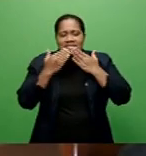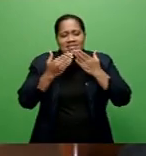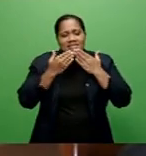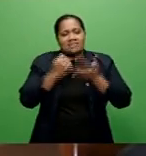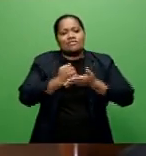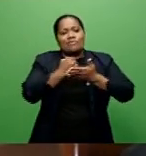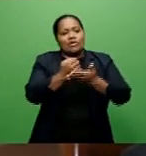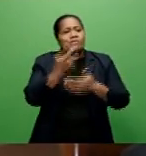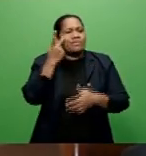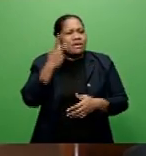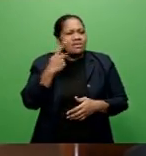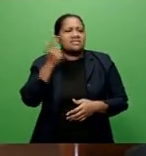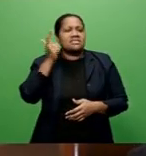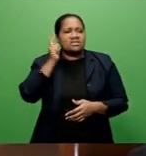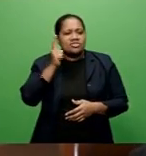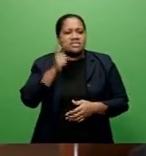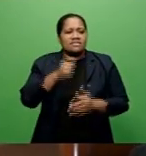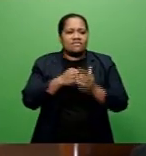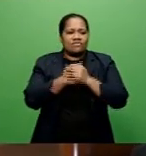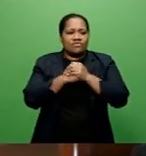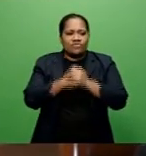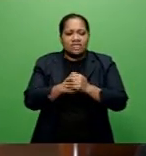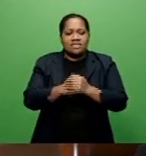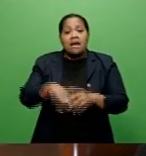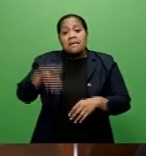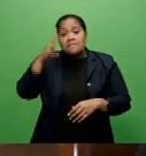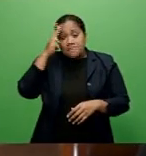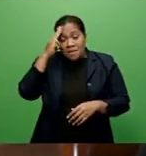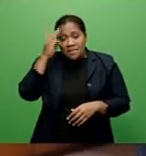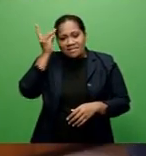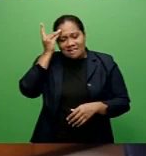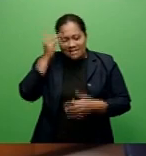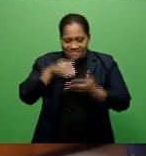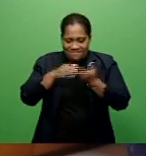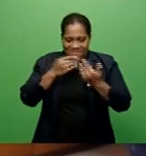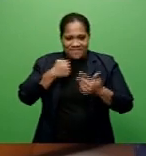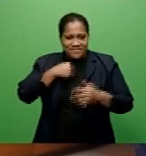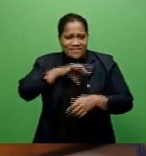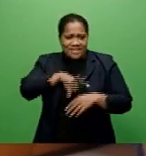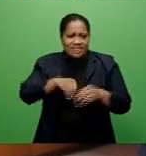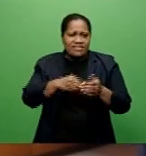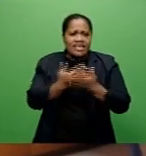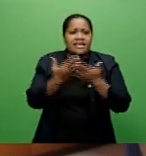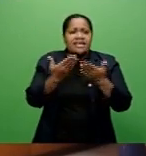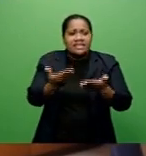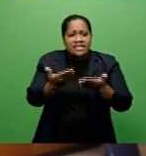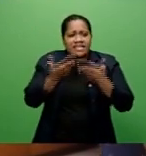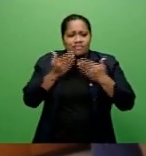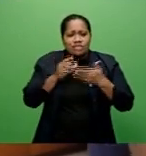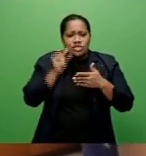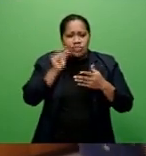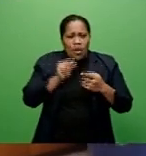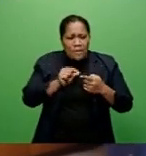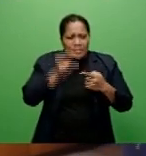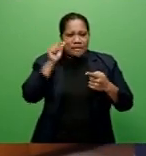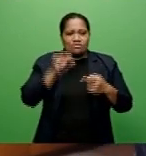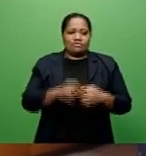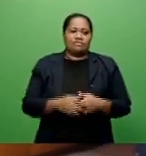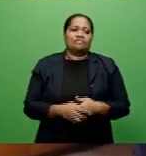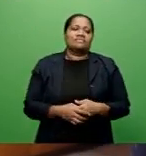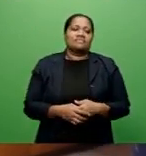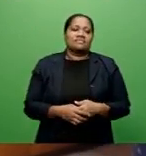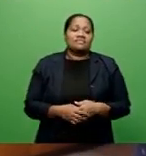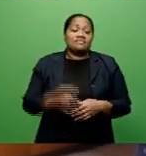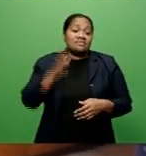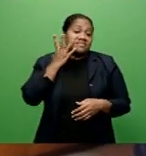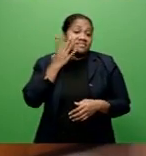friends. Mommy and Daddy help me every day by giving me tiny pinch and big pinch. And when